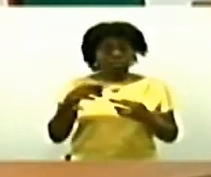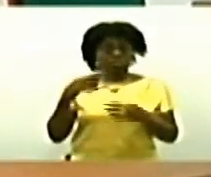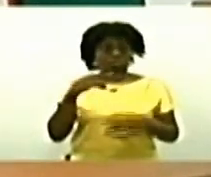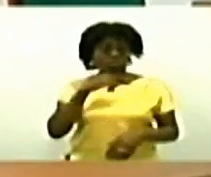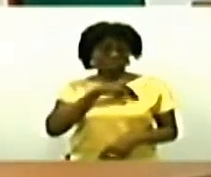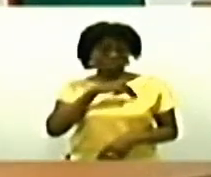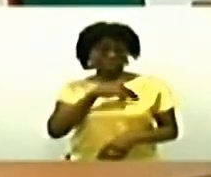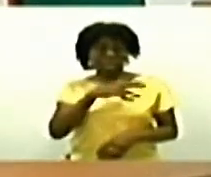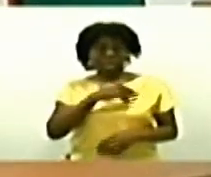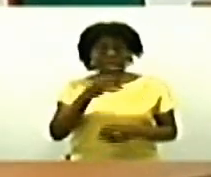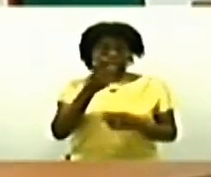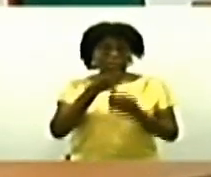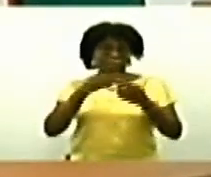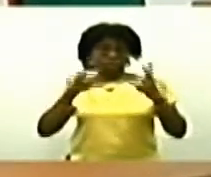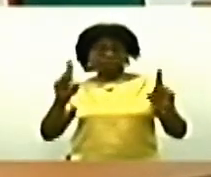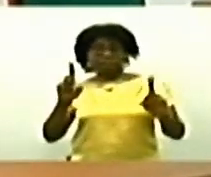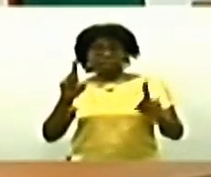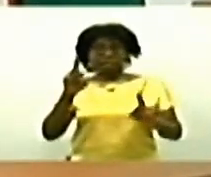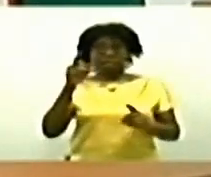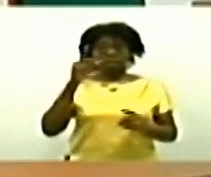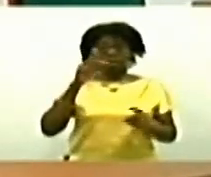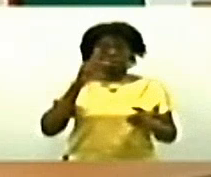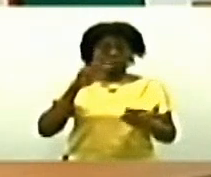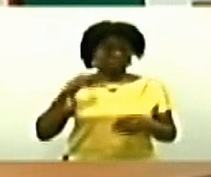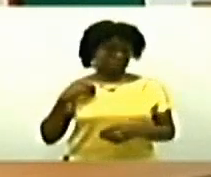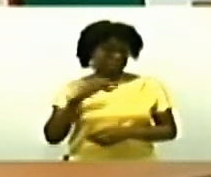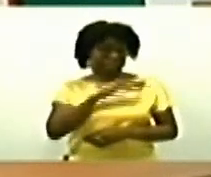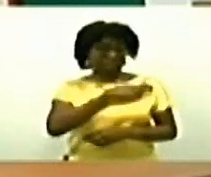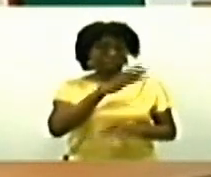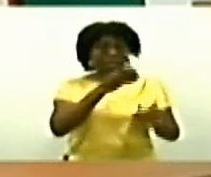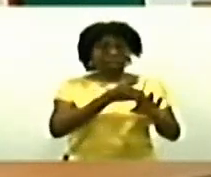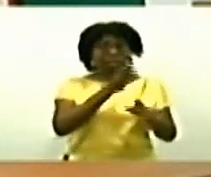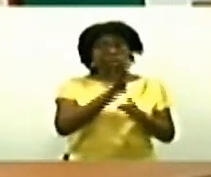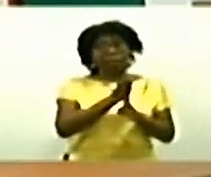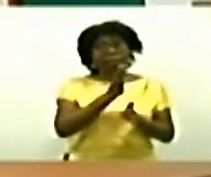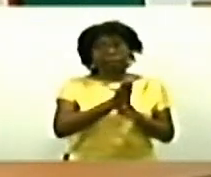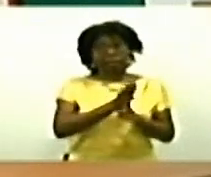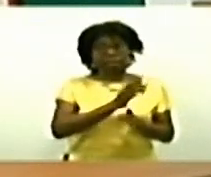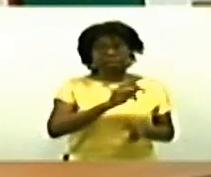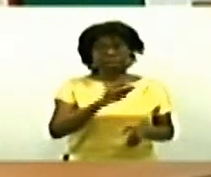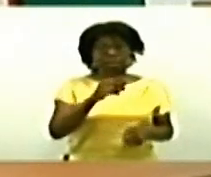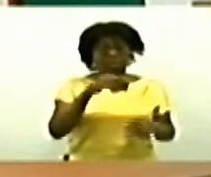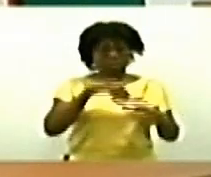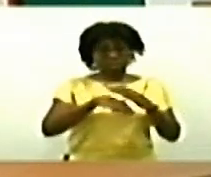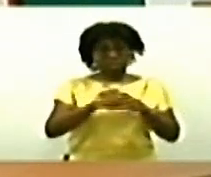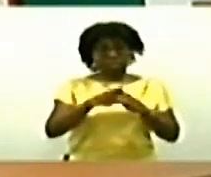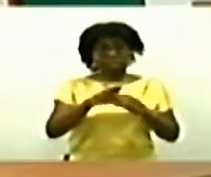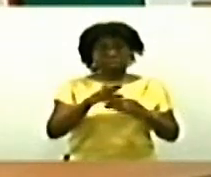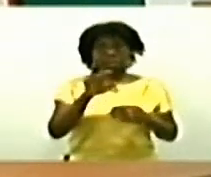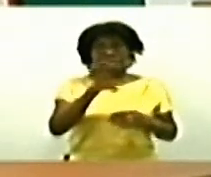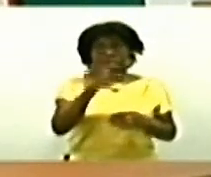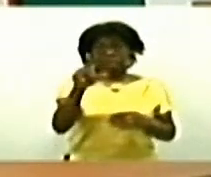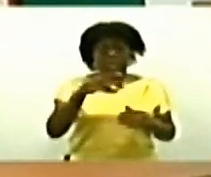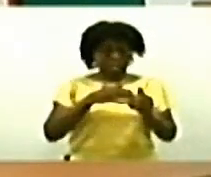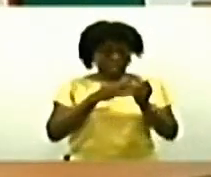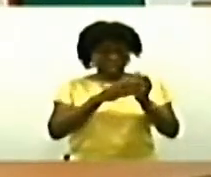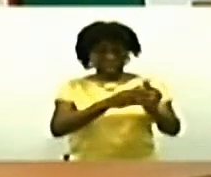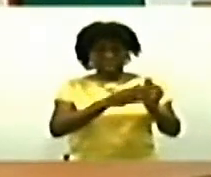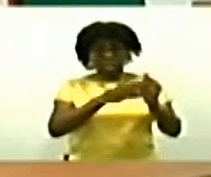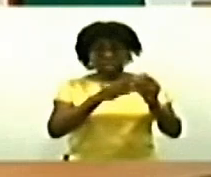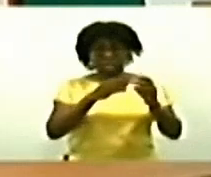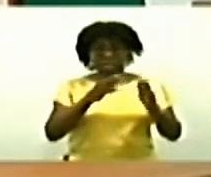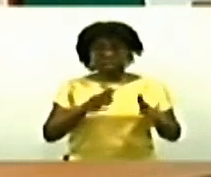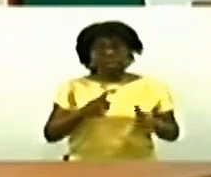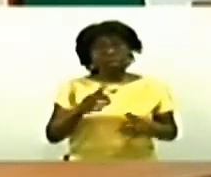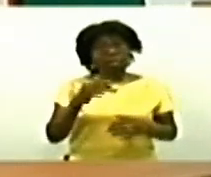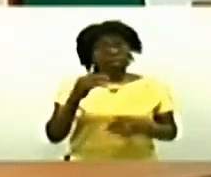and defending its members at the bus terminal. Under my leadership, we've had to call more than one strikes at